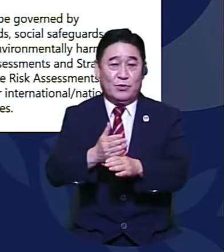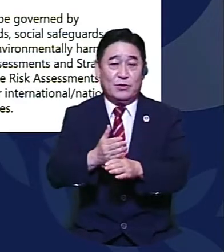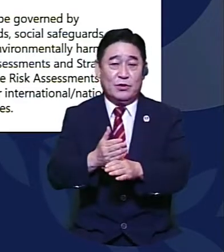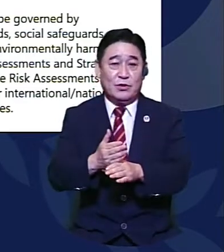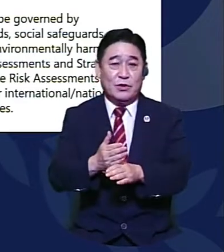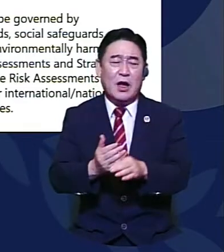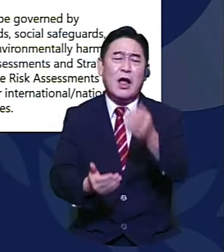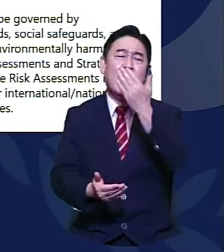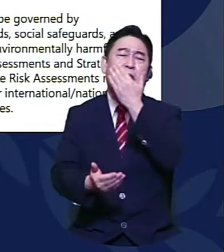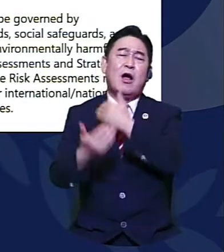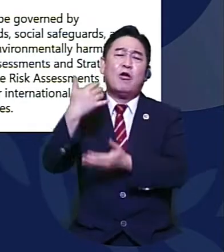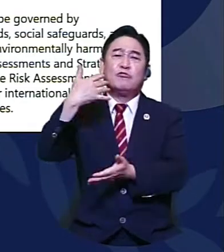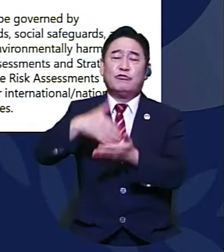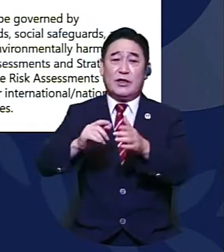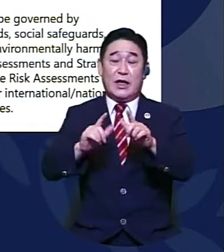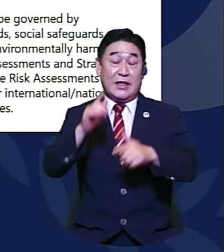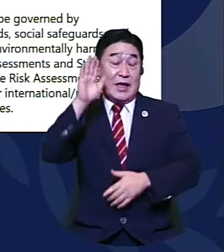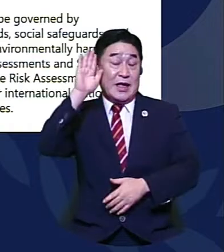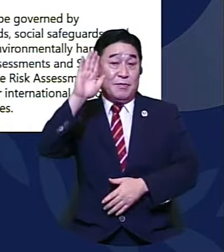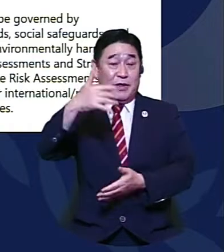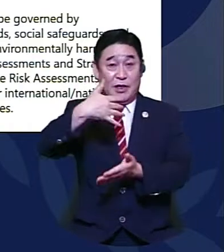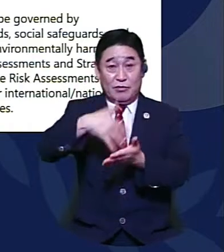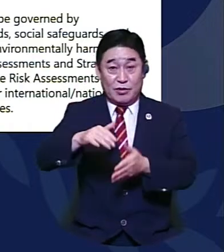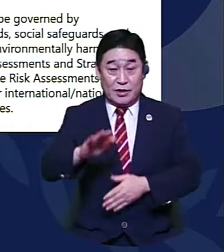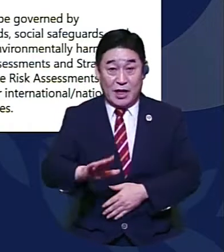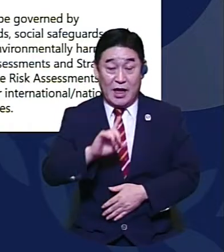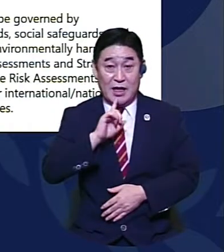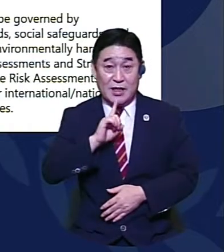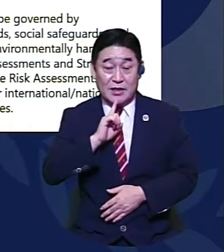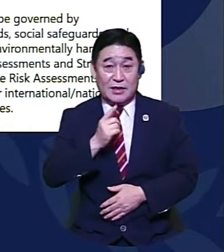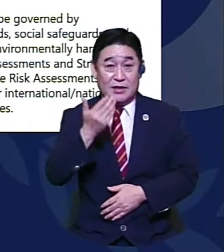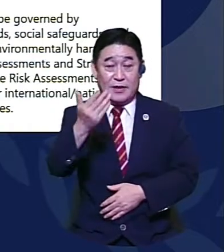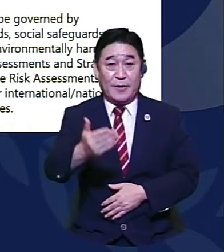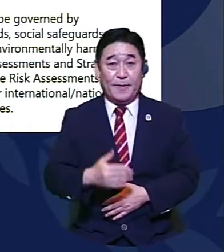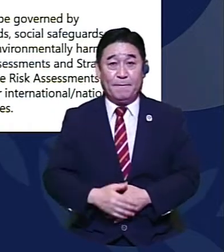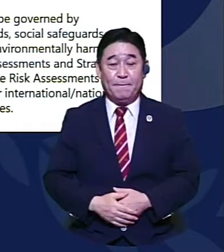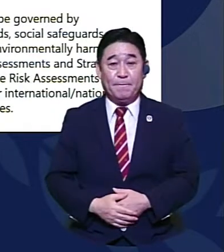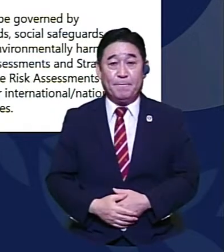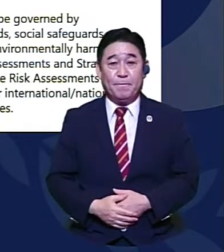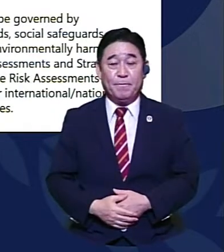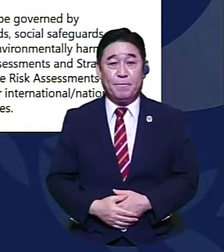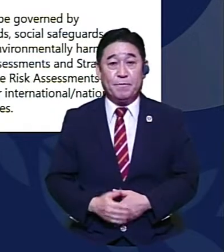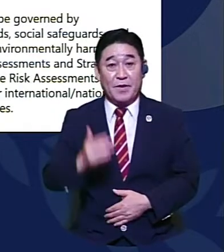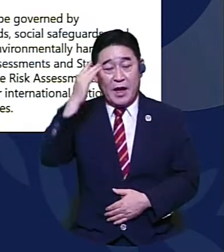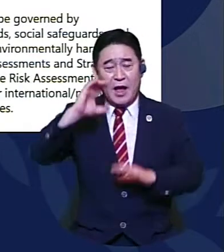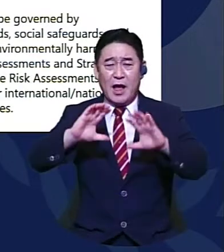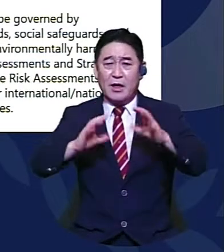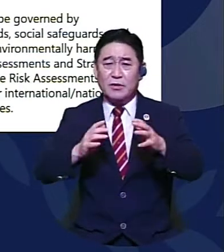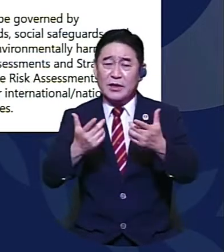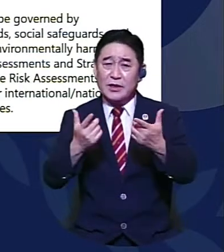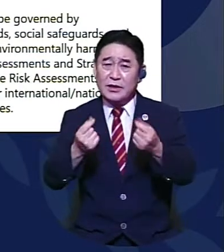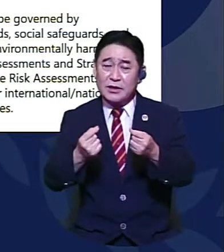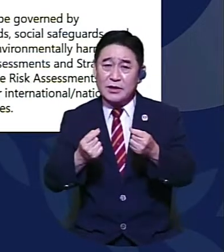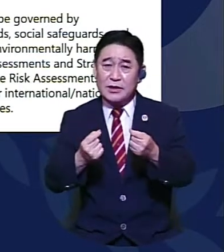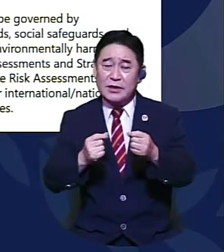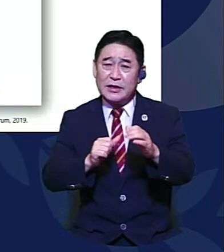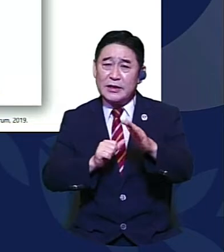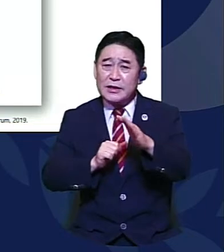future. This is the future of leading green ODA providers that Korea may want to compare itself